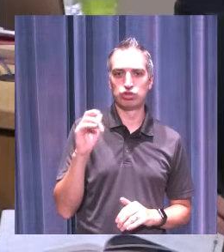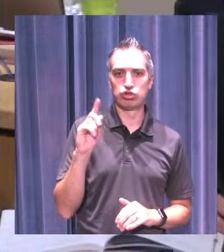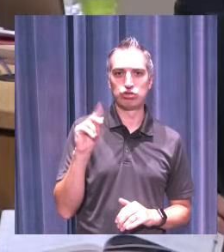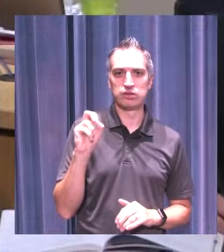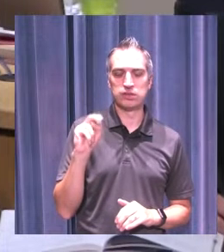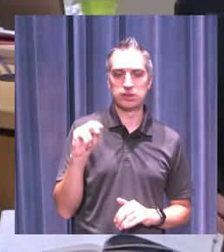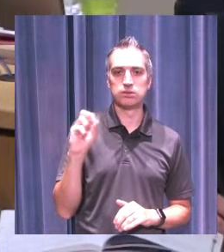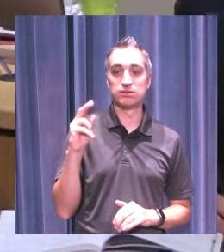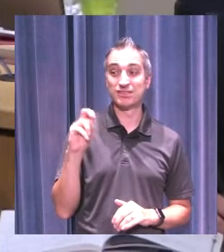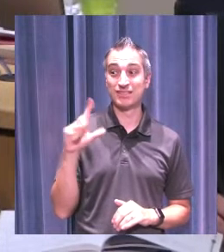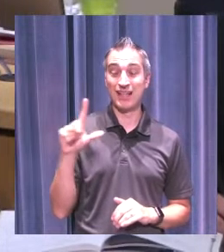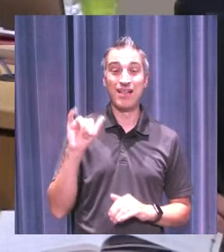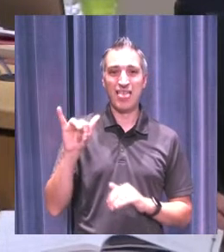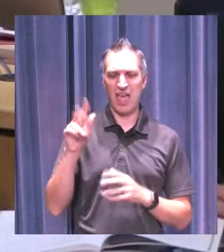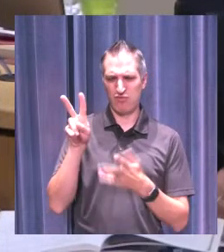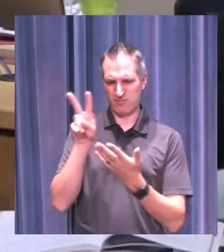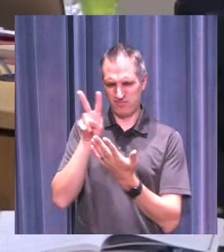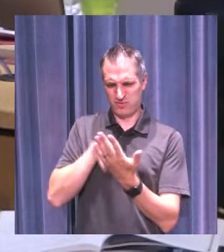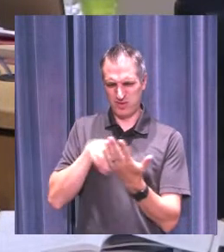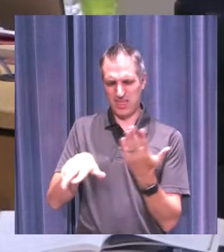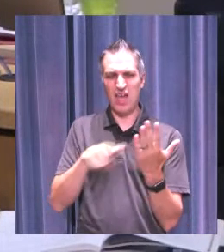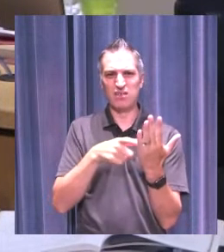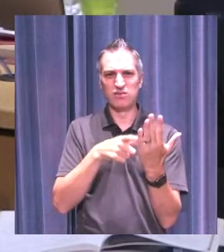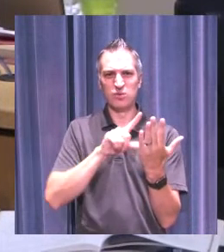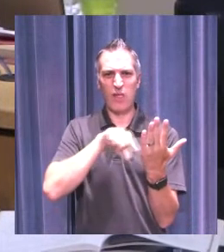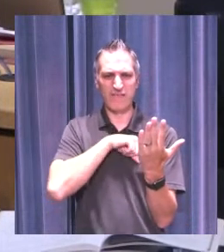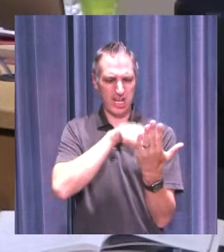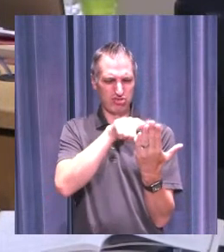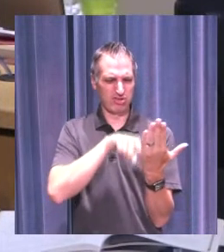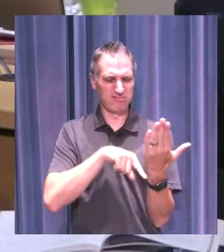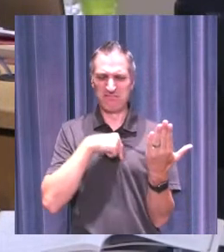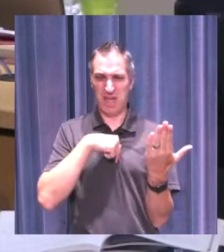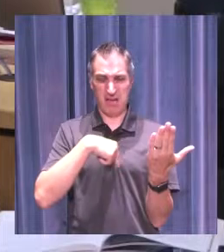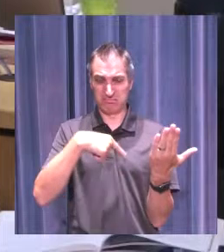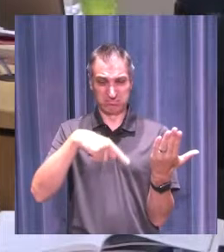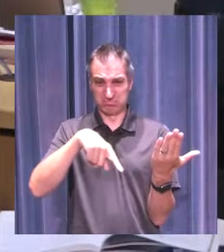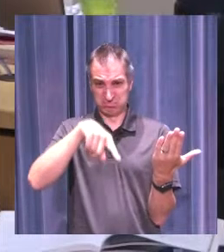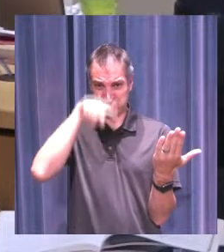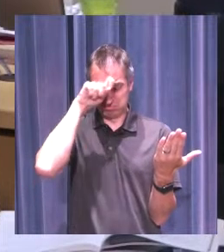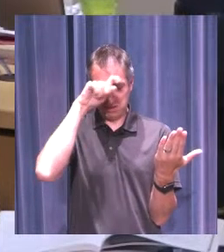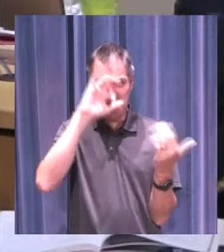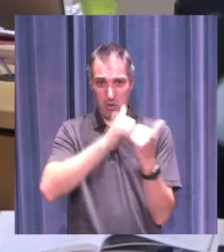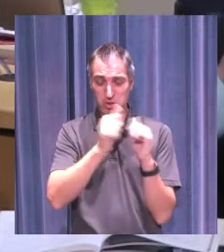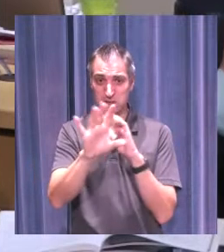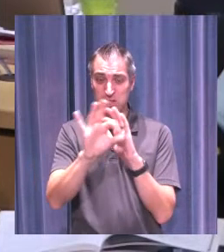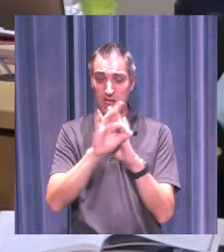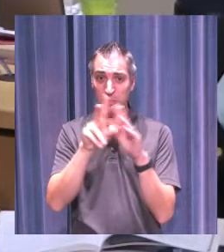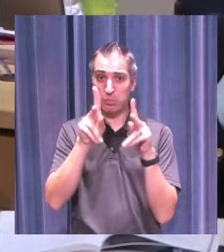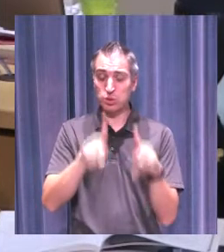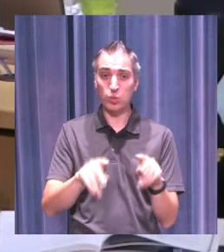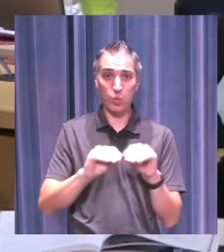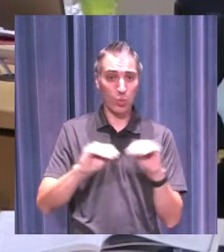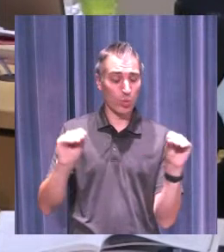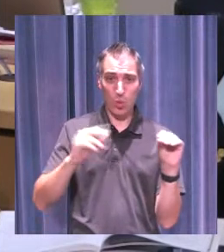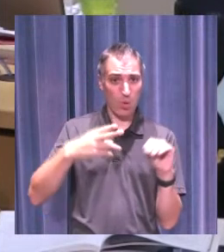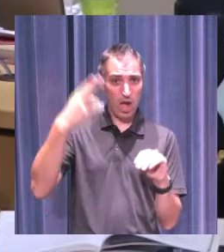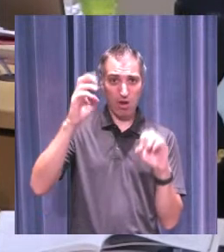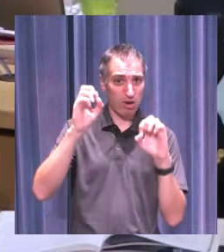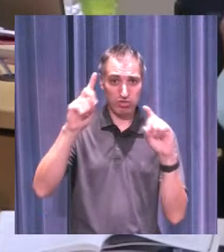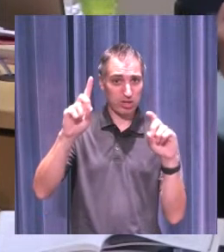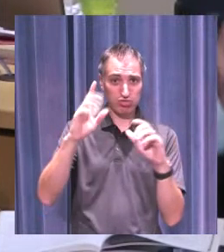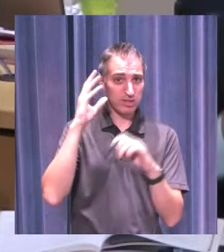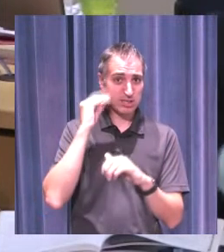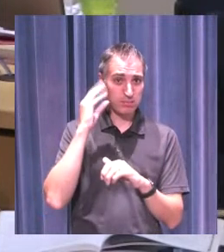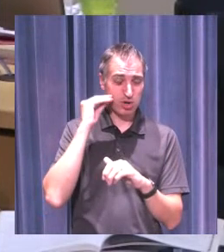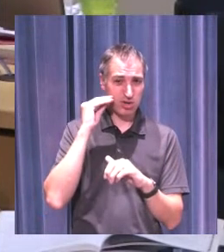qualifications of Ms. Snell, I am at a disbelief how the board could select a person who has no higher education experience